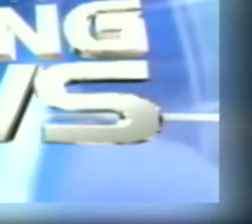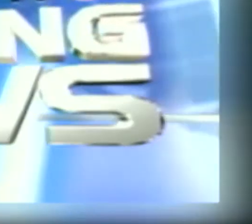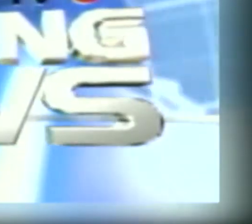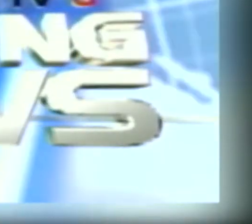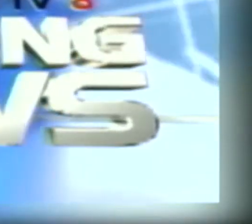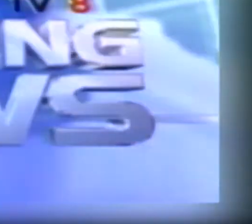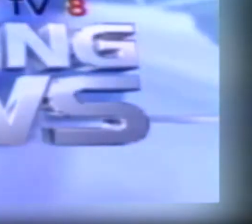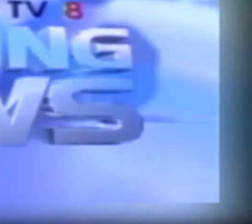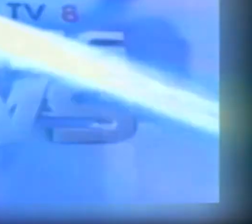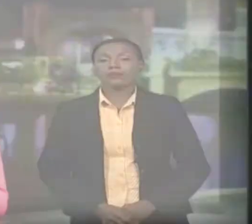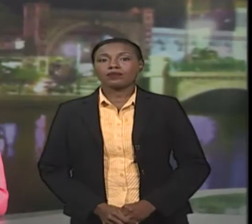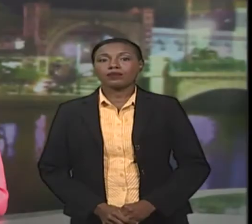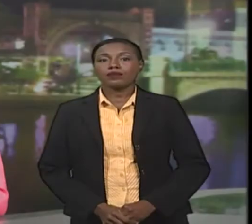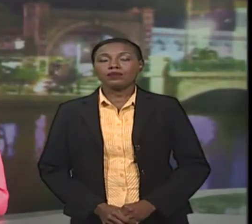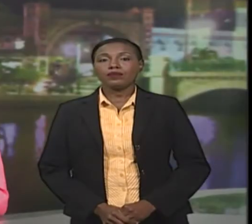news.